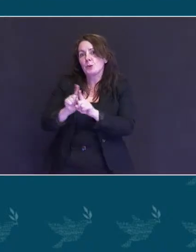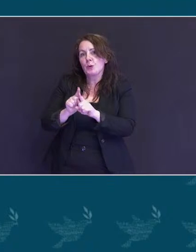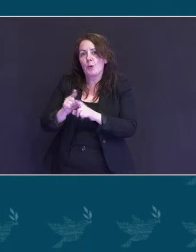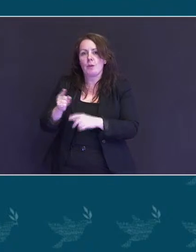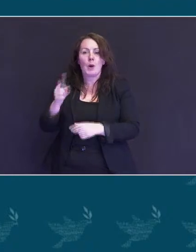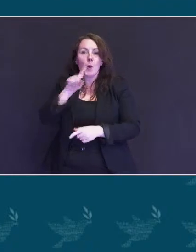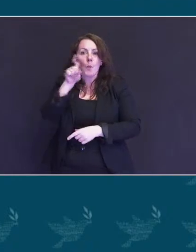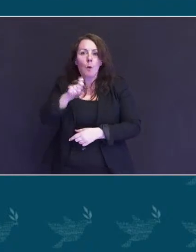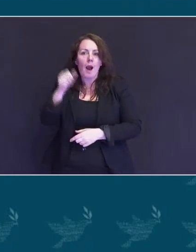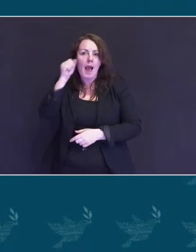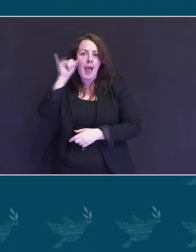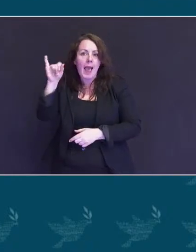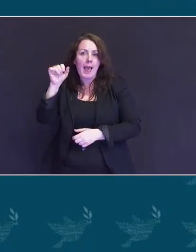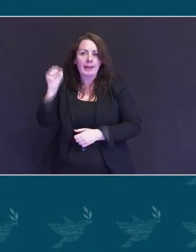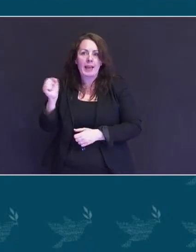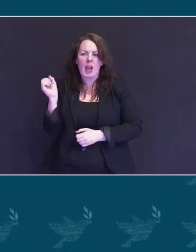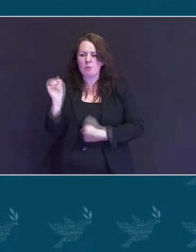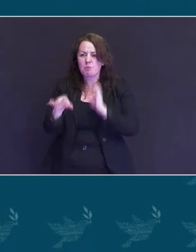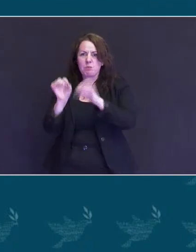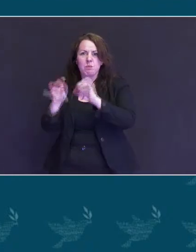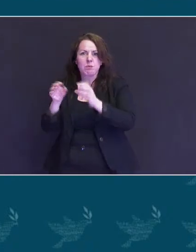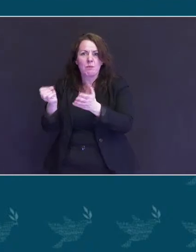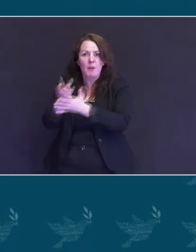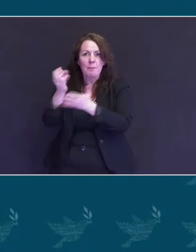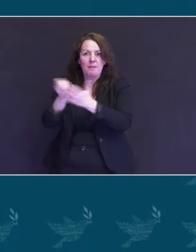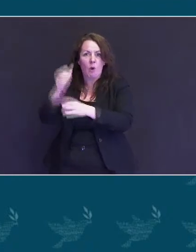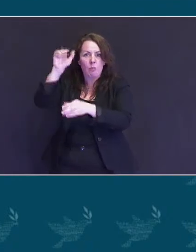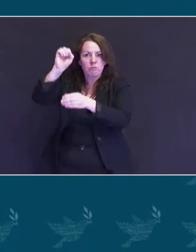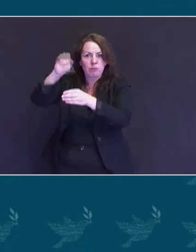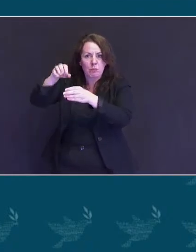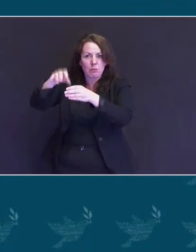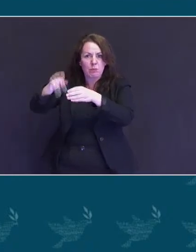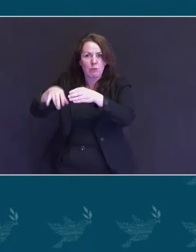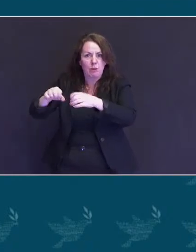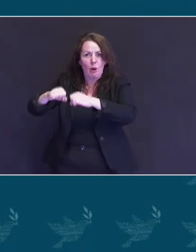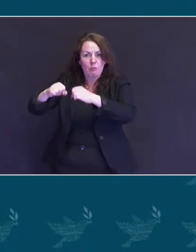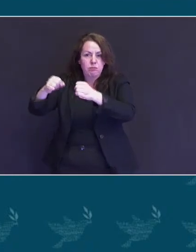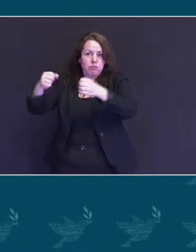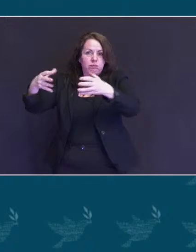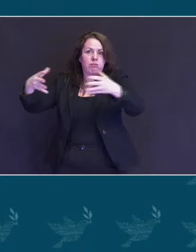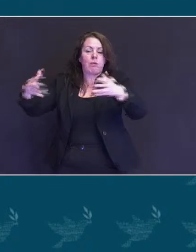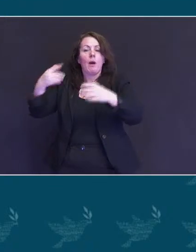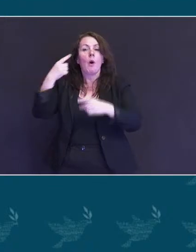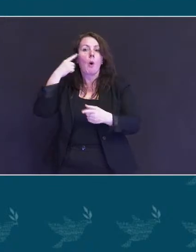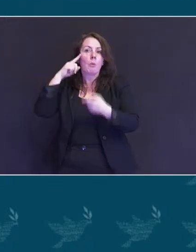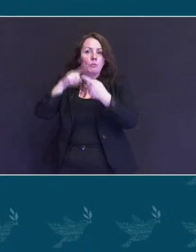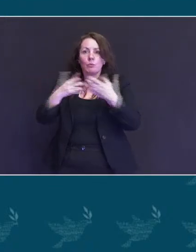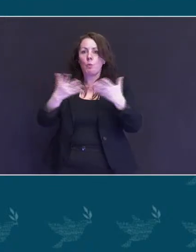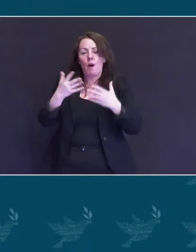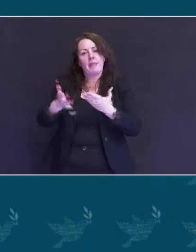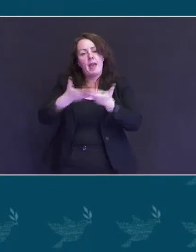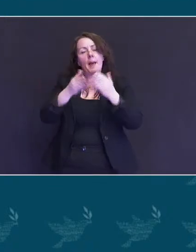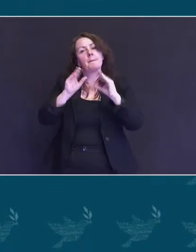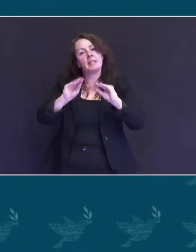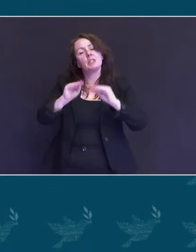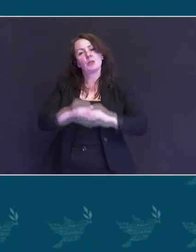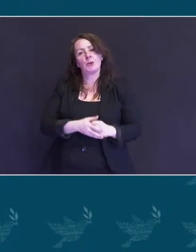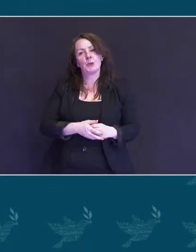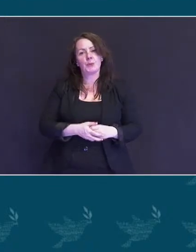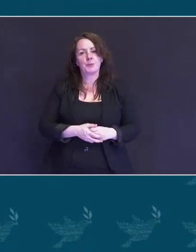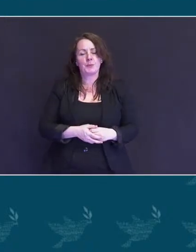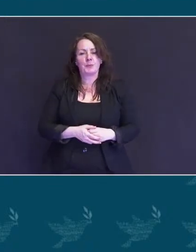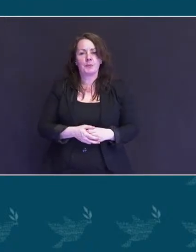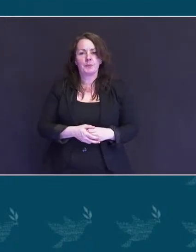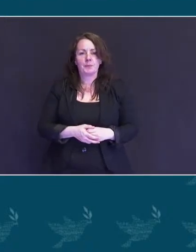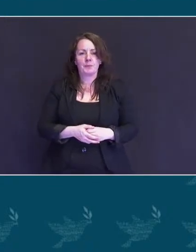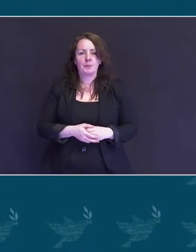the teaching or the support of the teachers in terms of making them more literate. So those are the lessons